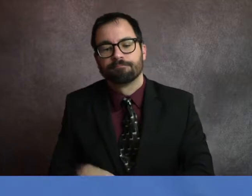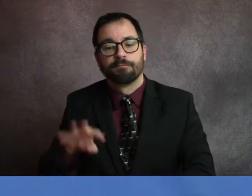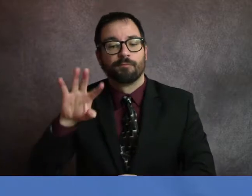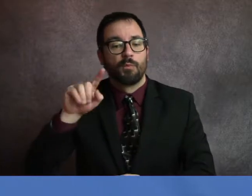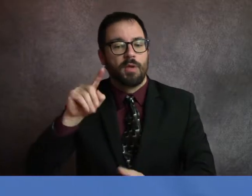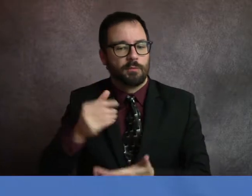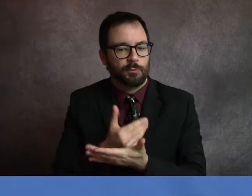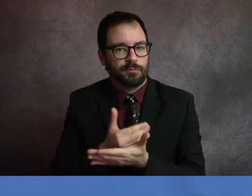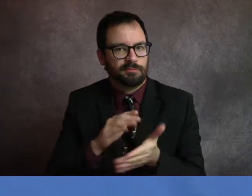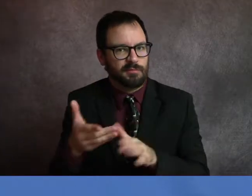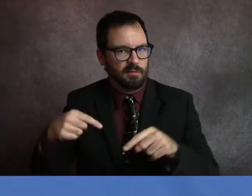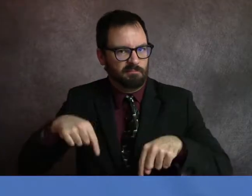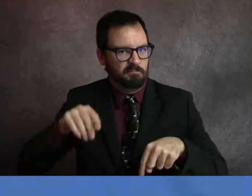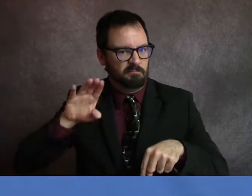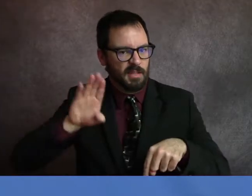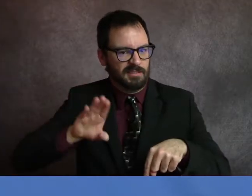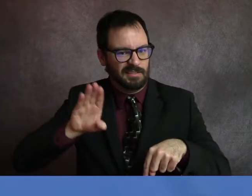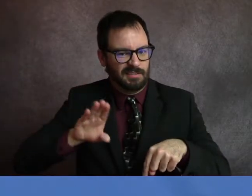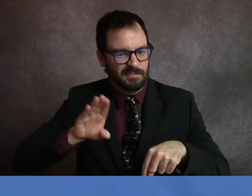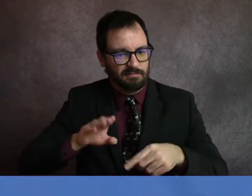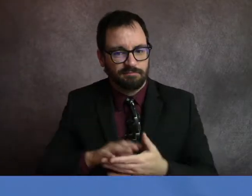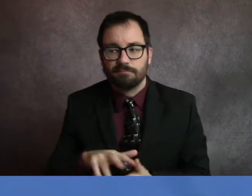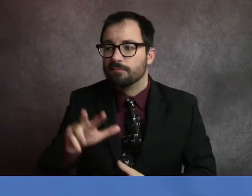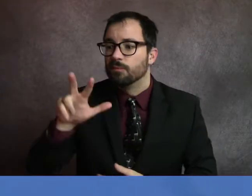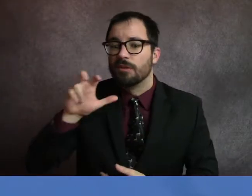new cases, bringing our total cases to